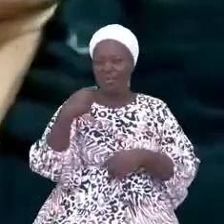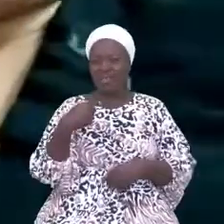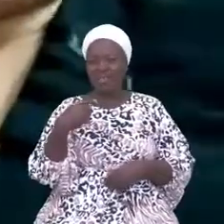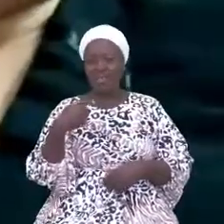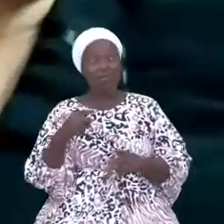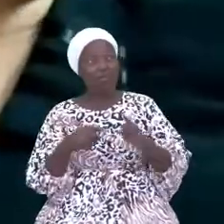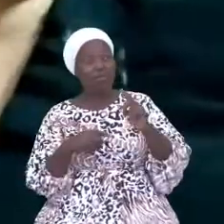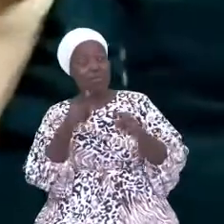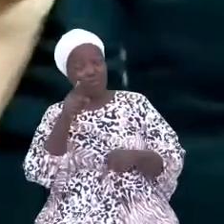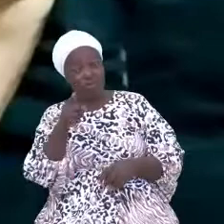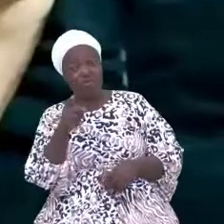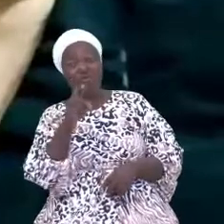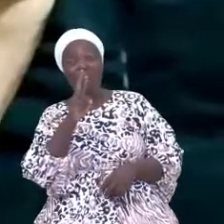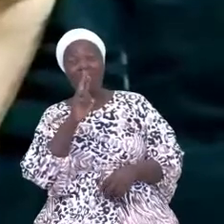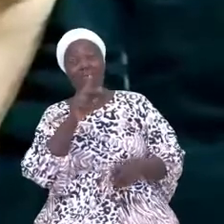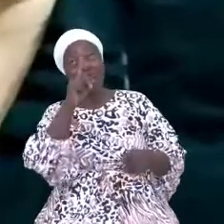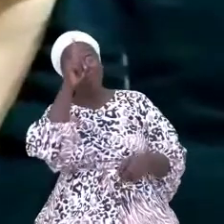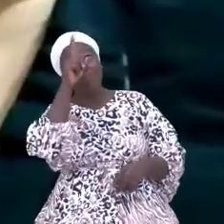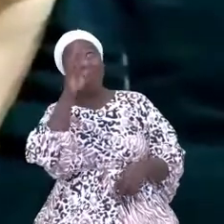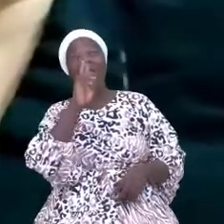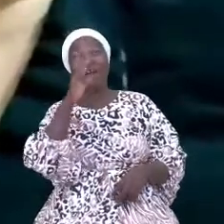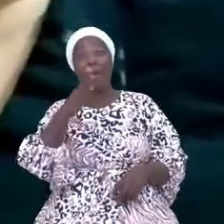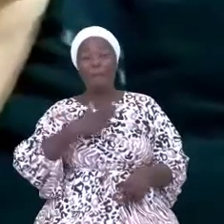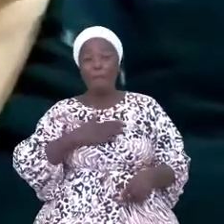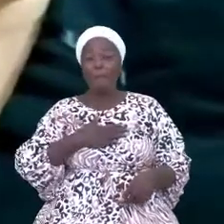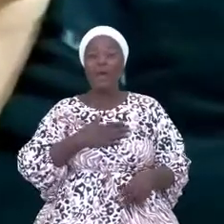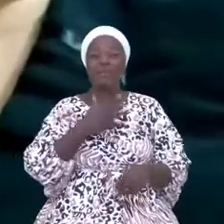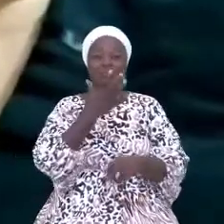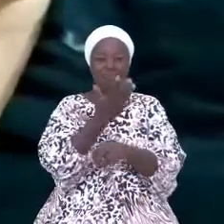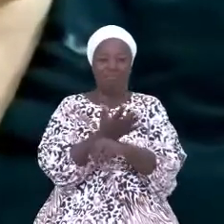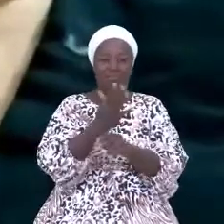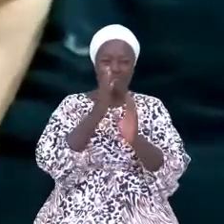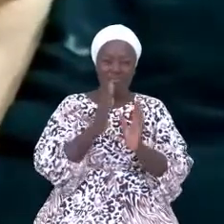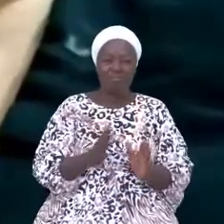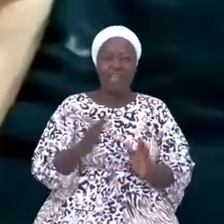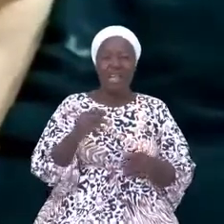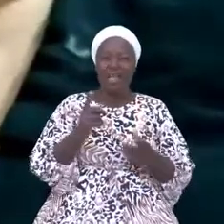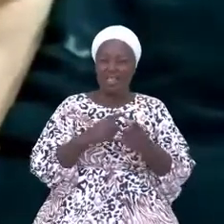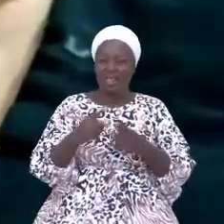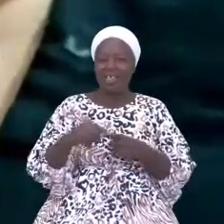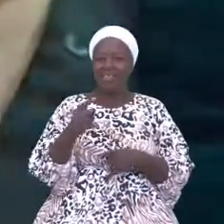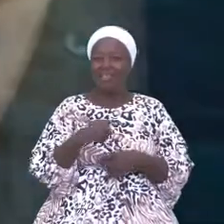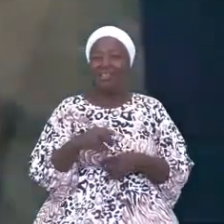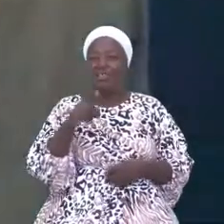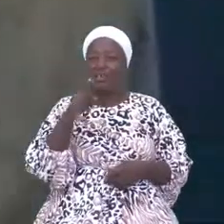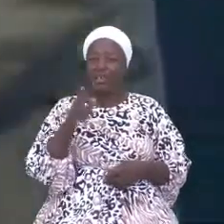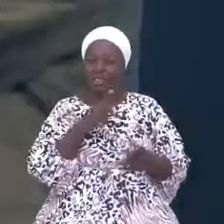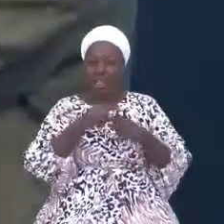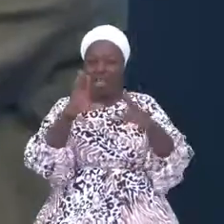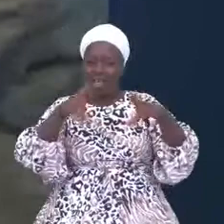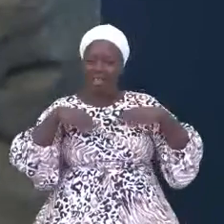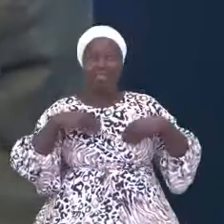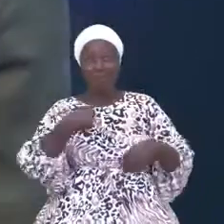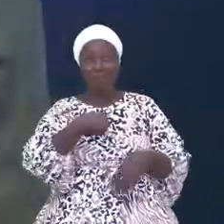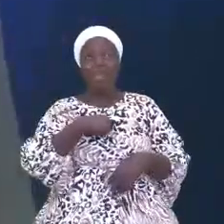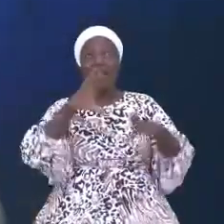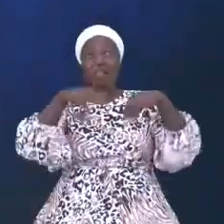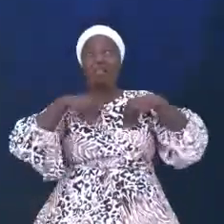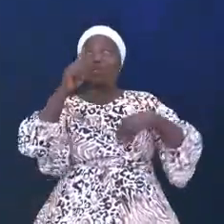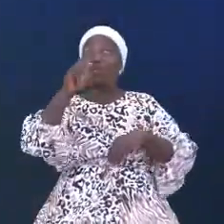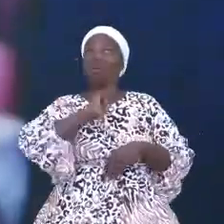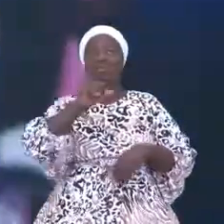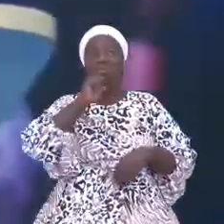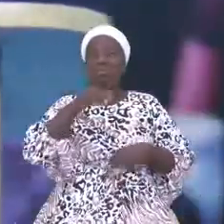you are my mediator. I accept you. I accept no other one. I